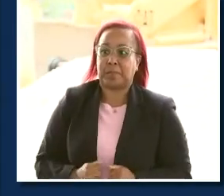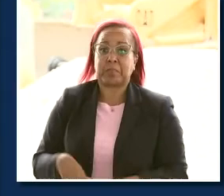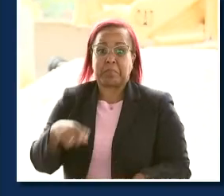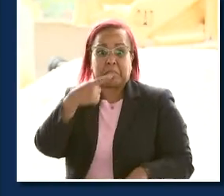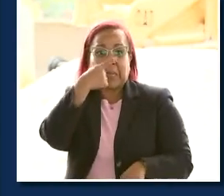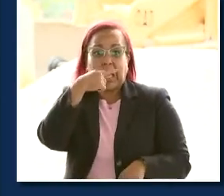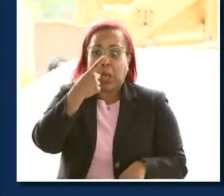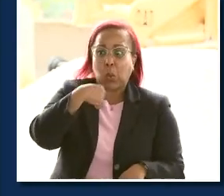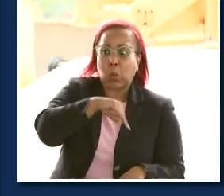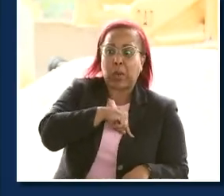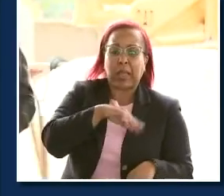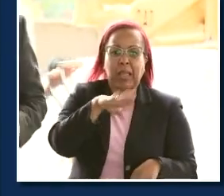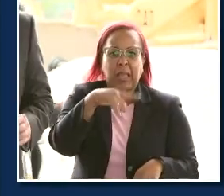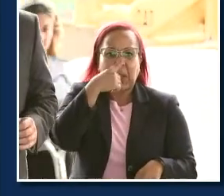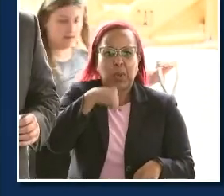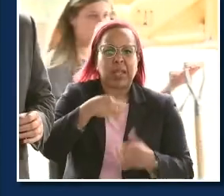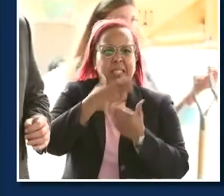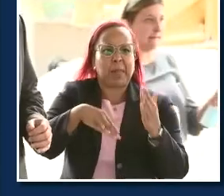we,